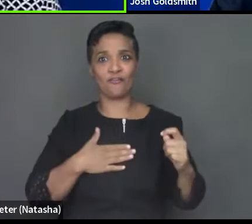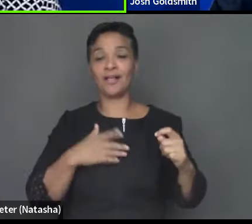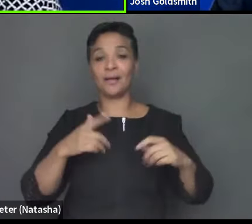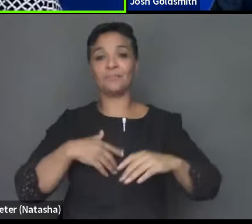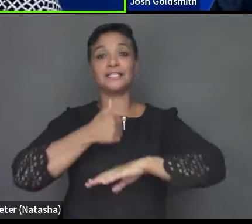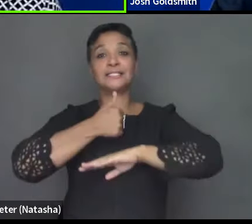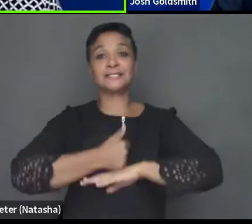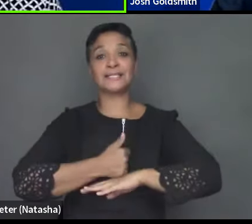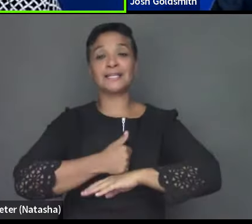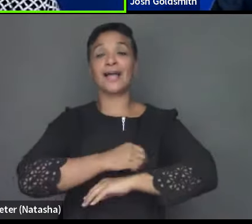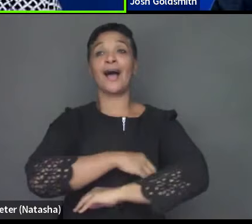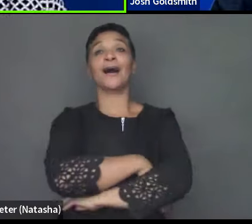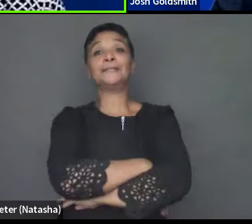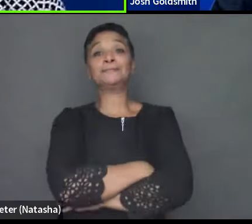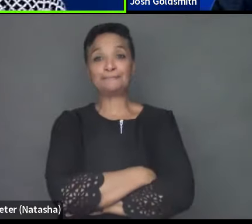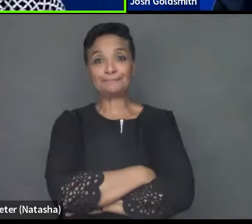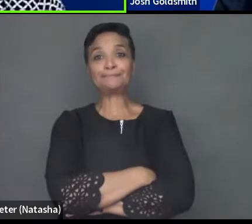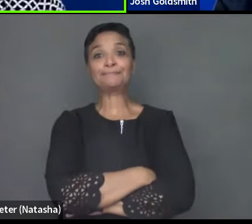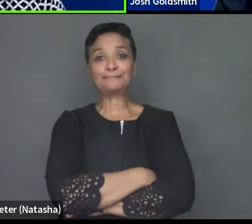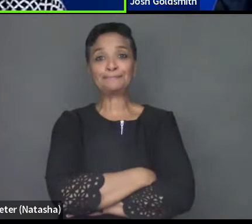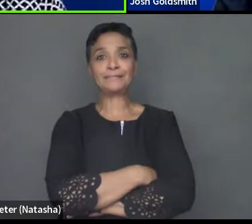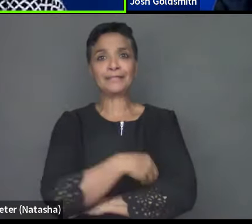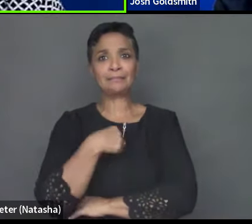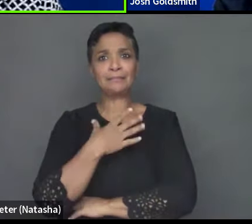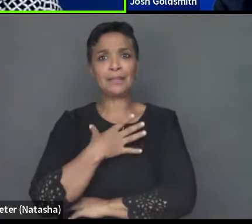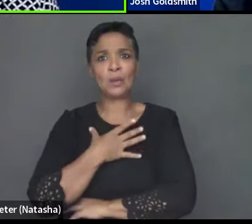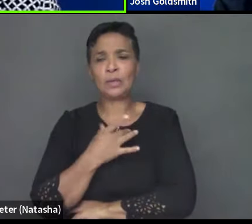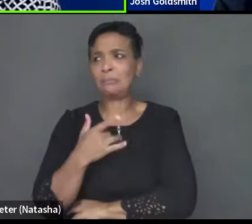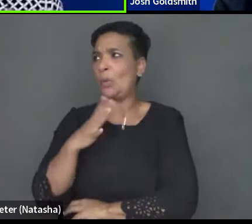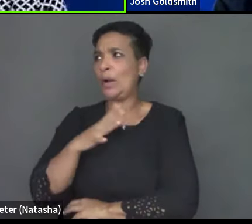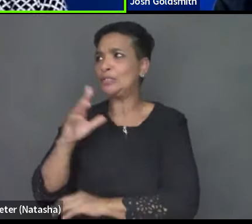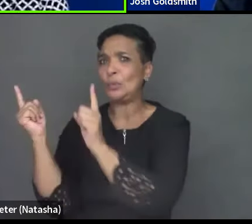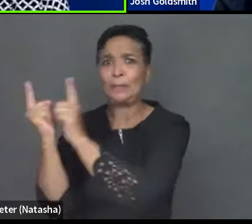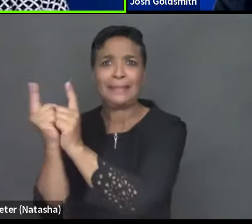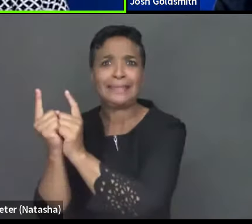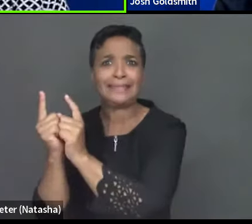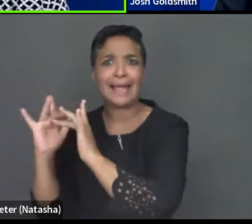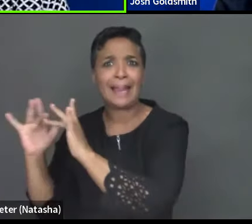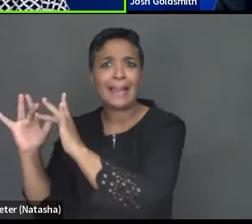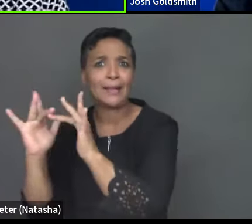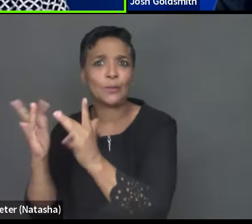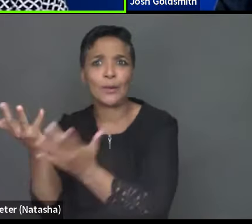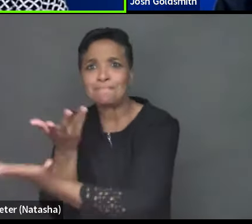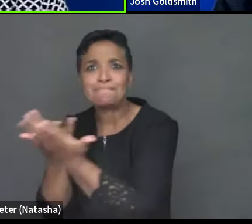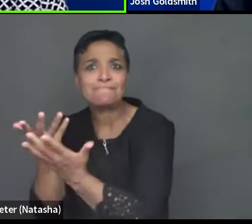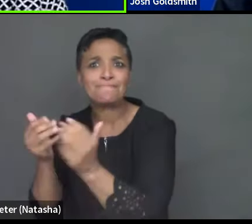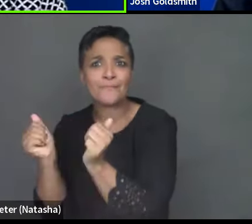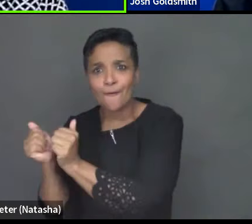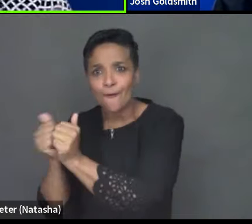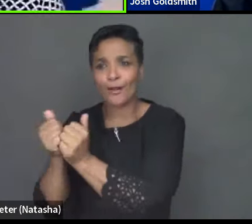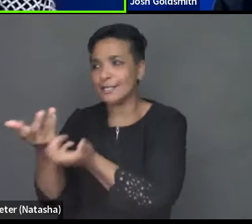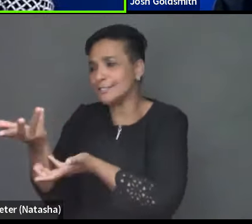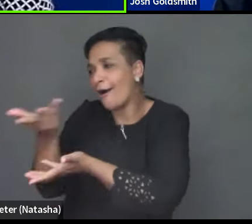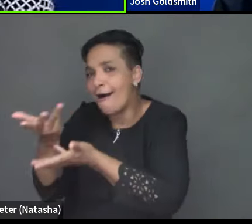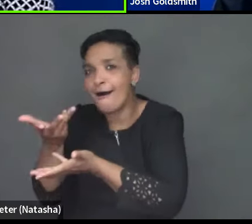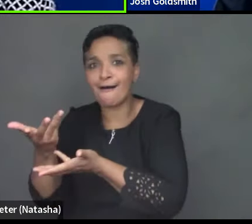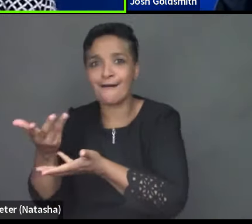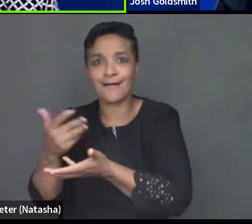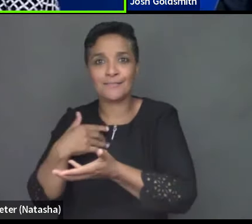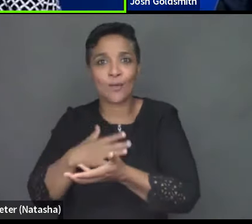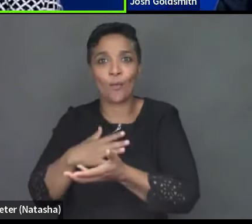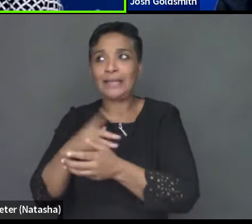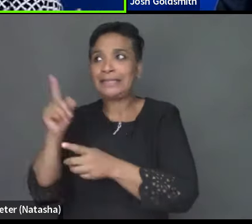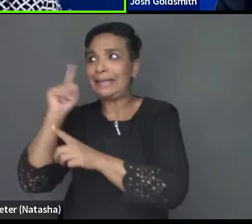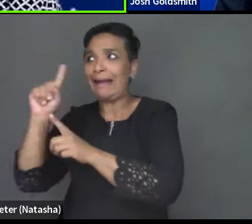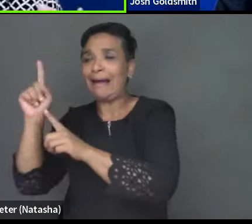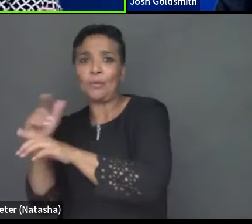I'm always wishing that I could be out networking with colleagues. And if I'm out there with my colleagues networking, I wish I could be sitting at a